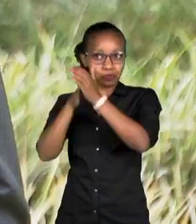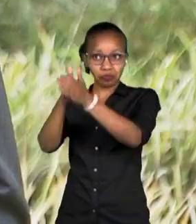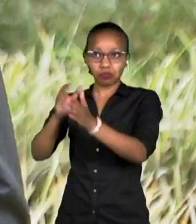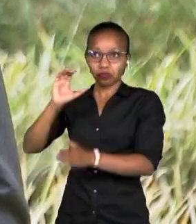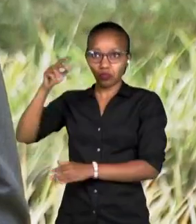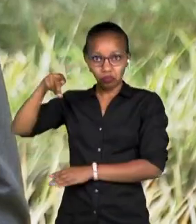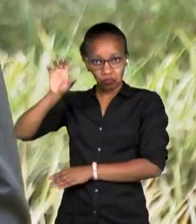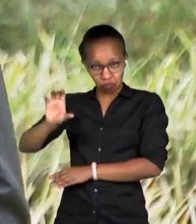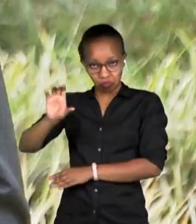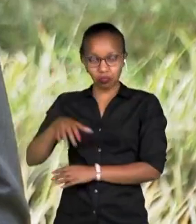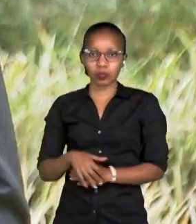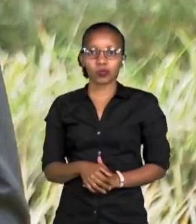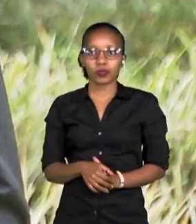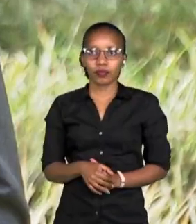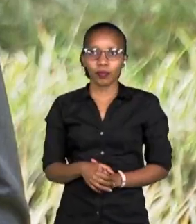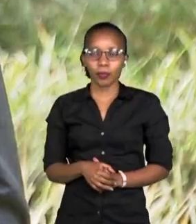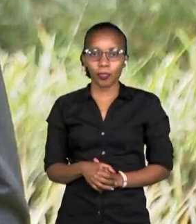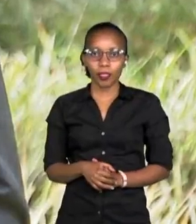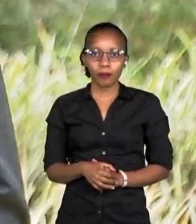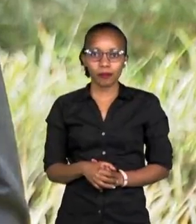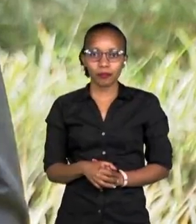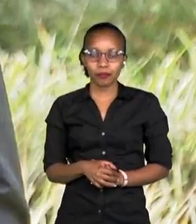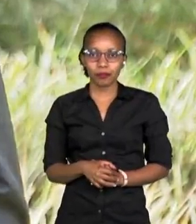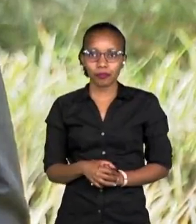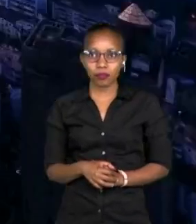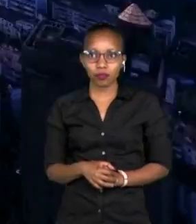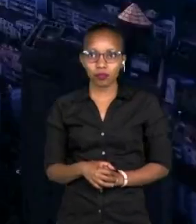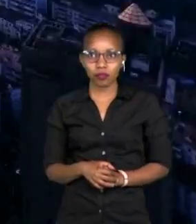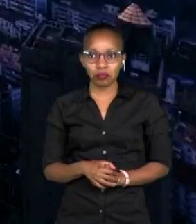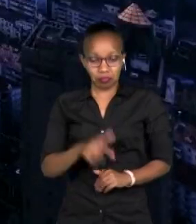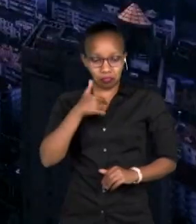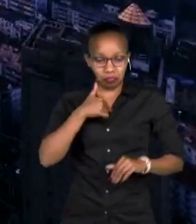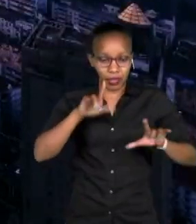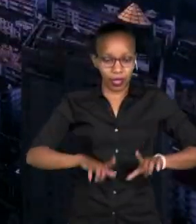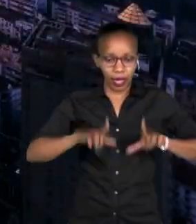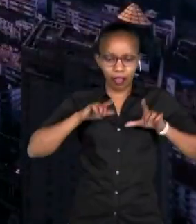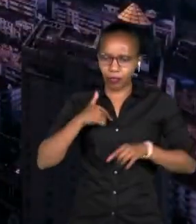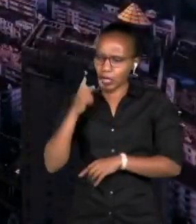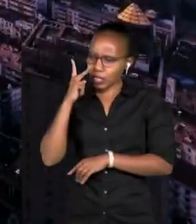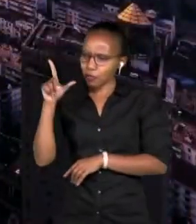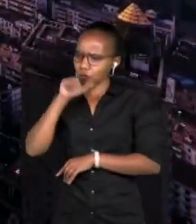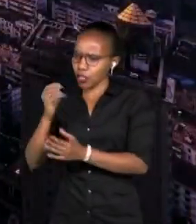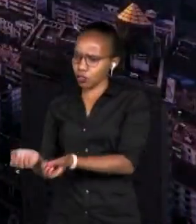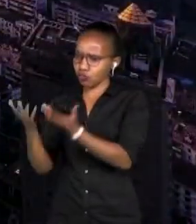CPC. And it is within my lifetime that I've seen this miracle.